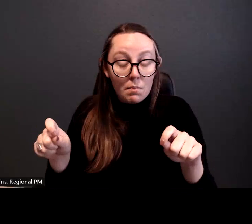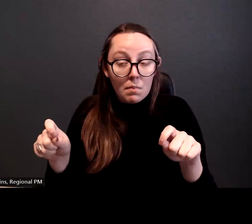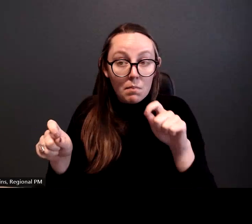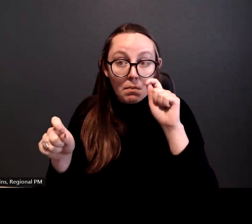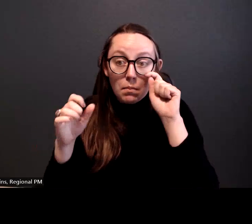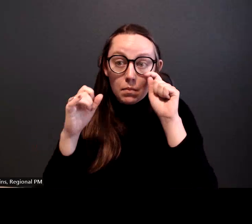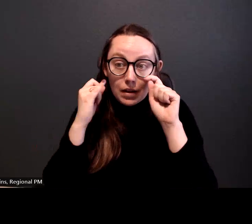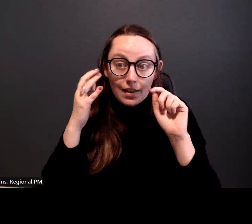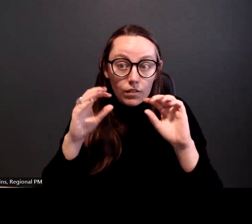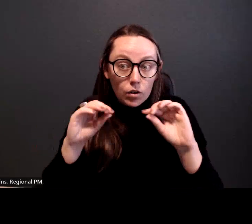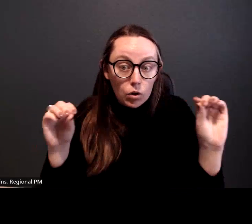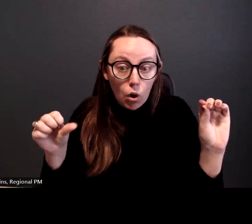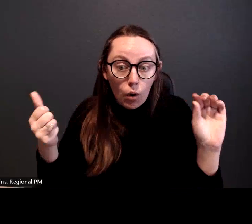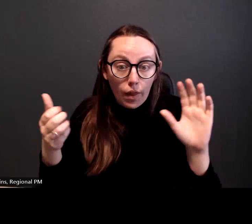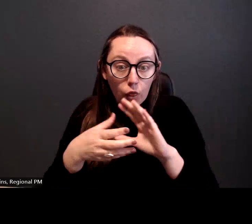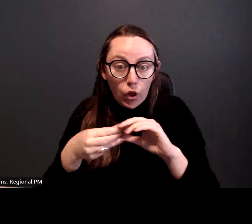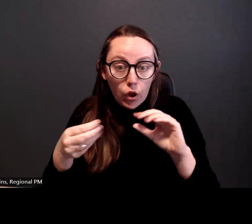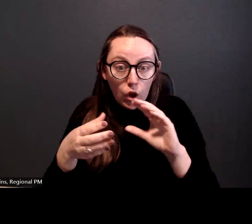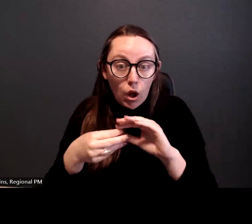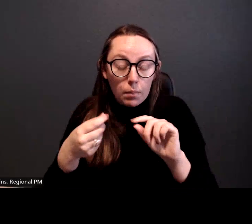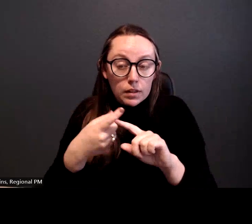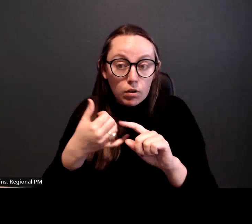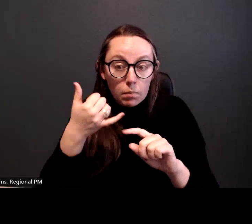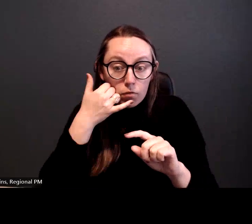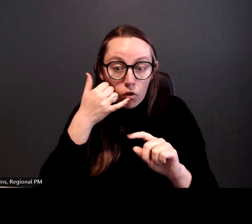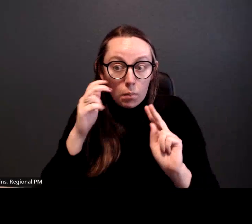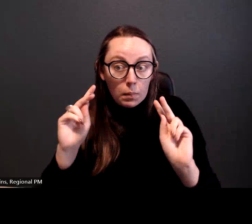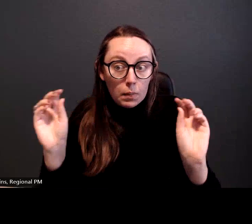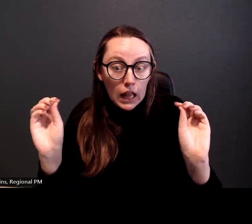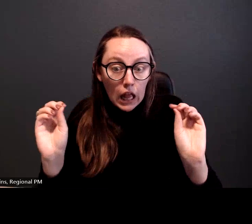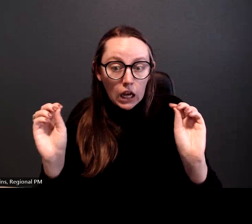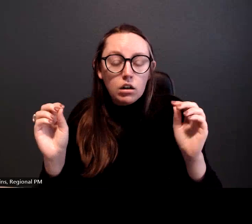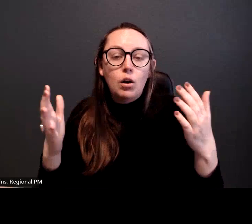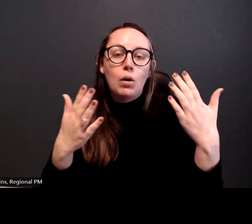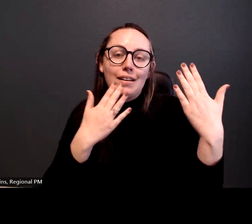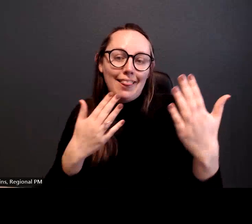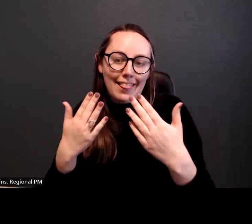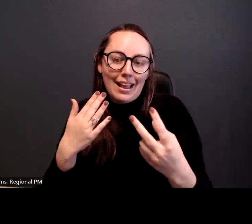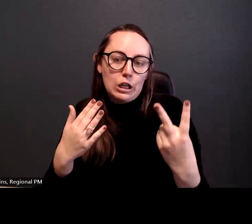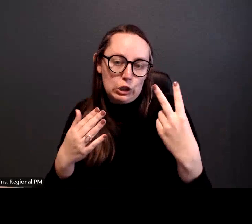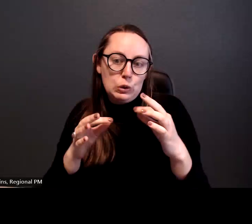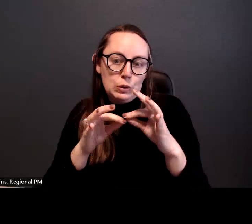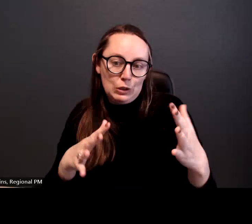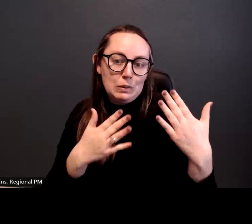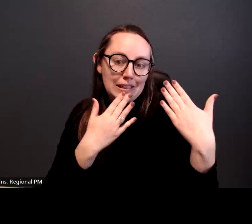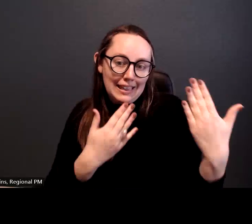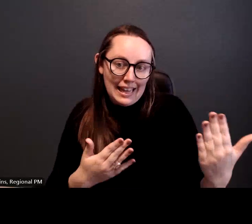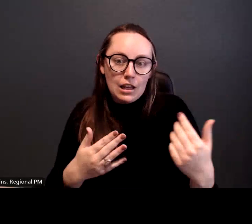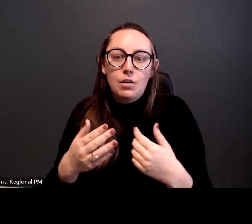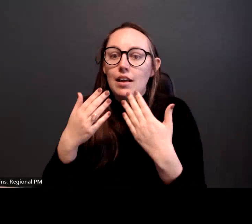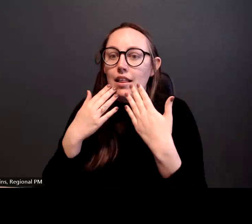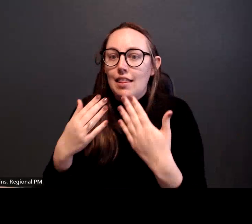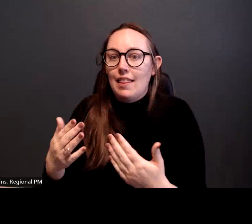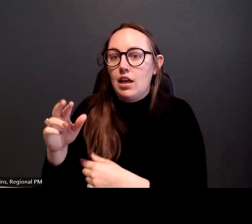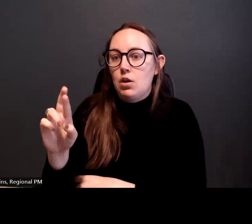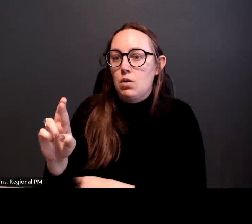anyone on the phone, I would like to thank our two interpreters. Appreciate it. And thank Rizzy for being on the